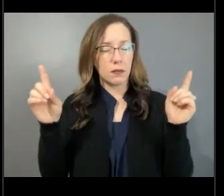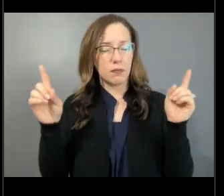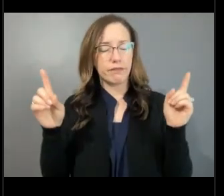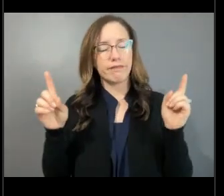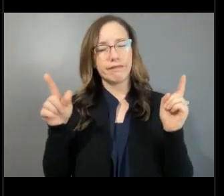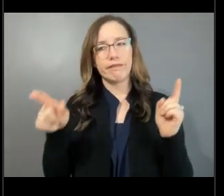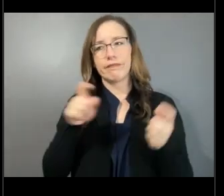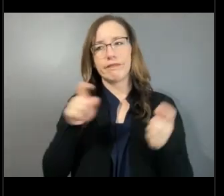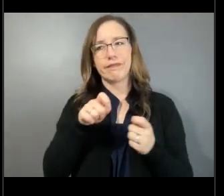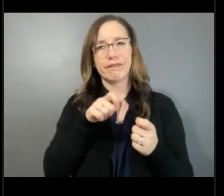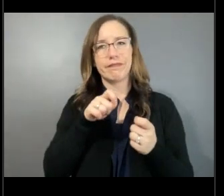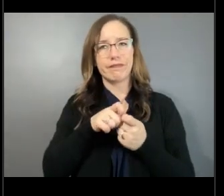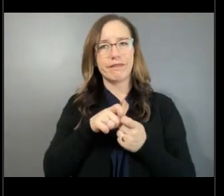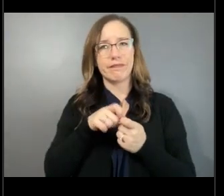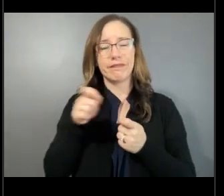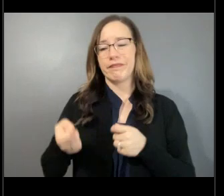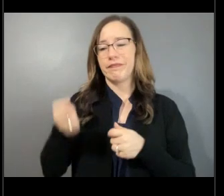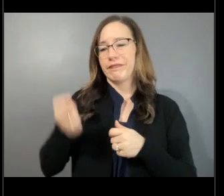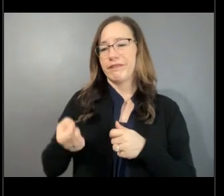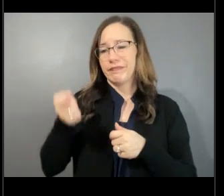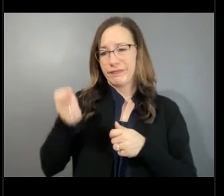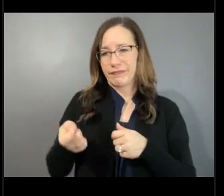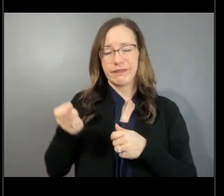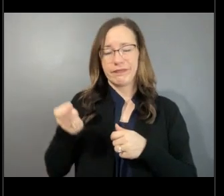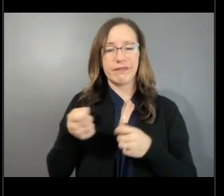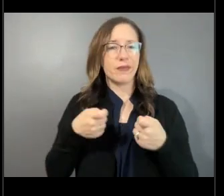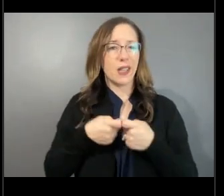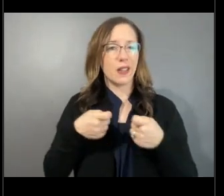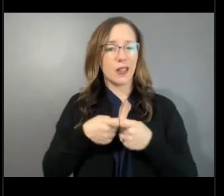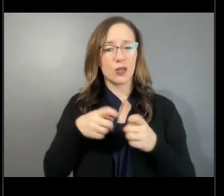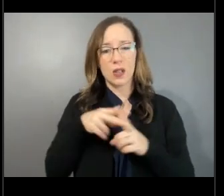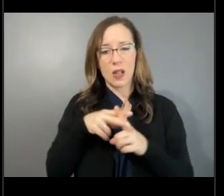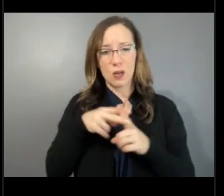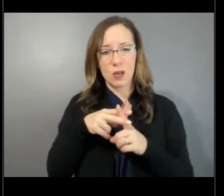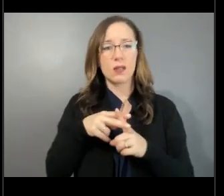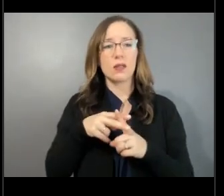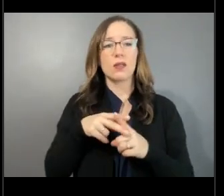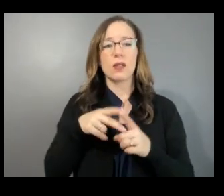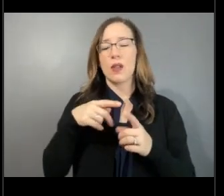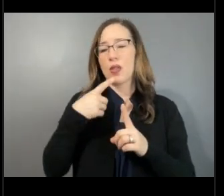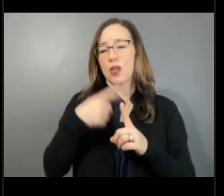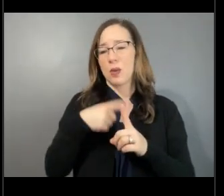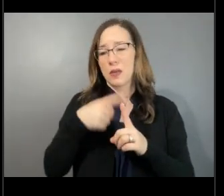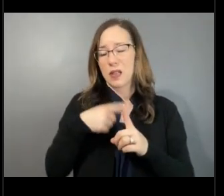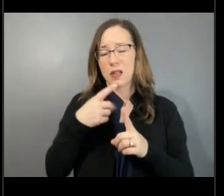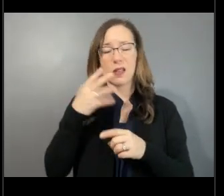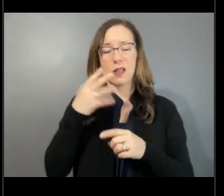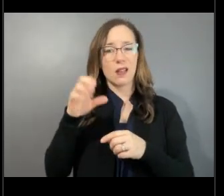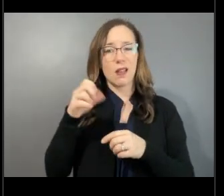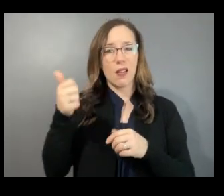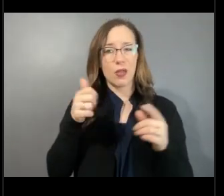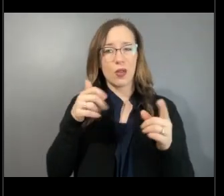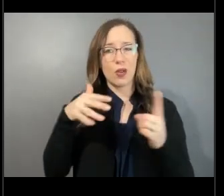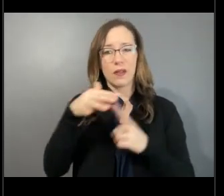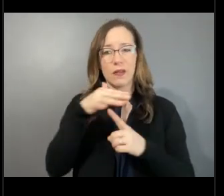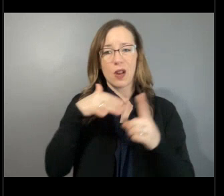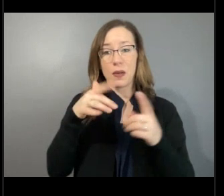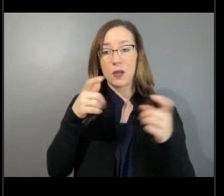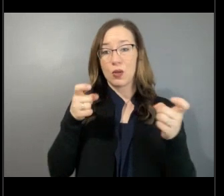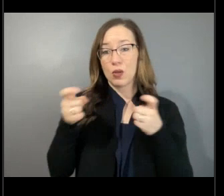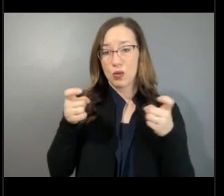specify that light switches, electrical outlets, thermostats, and other environmental